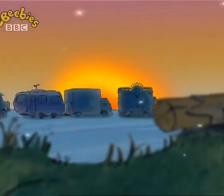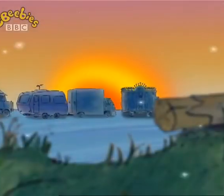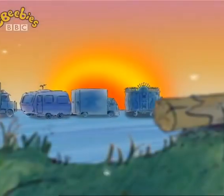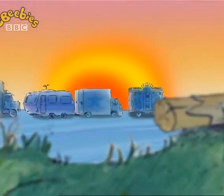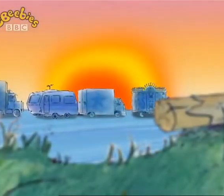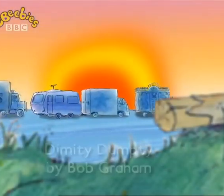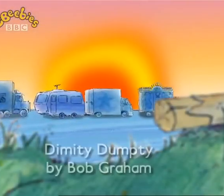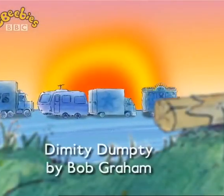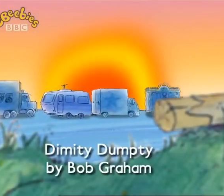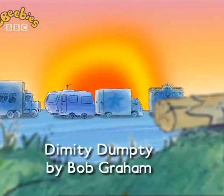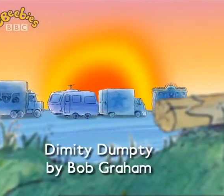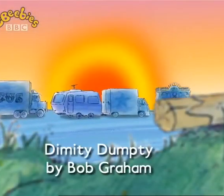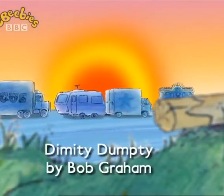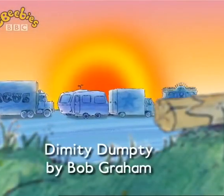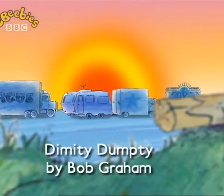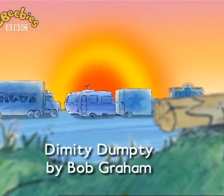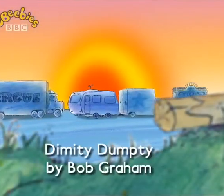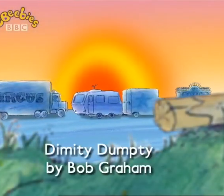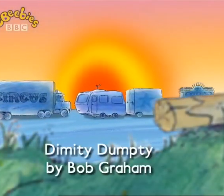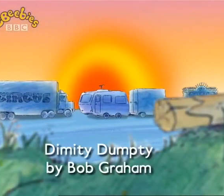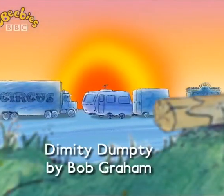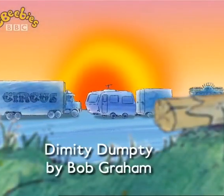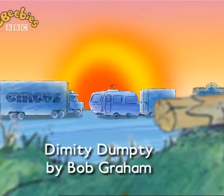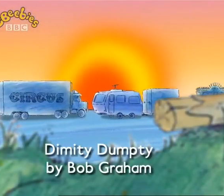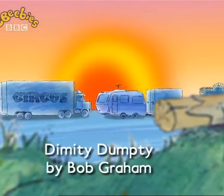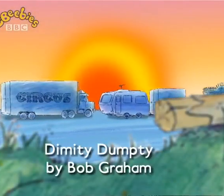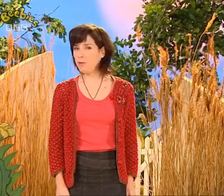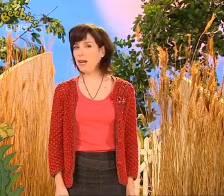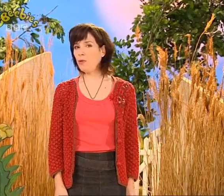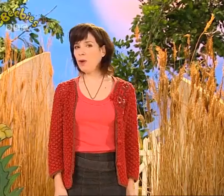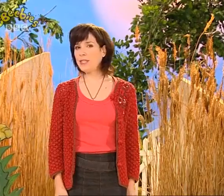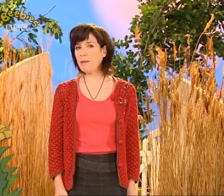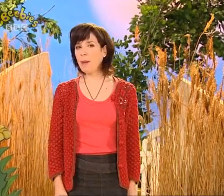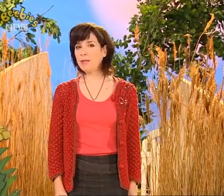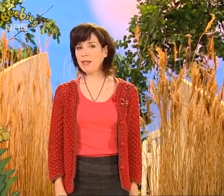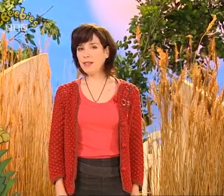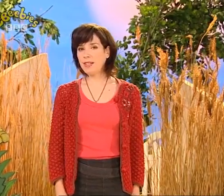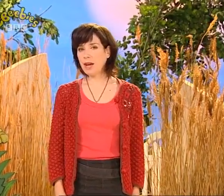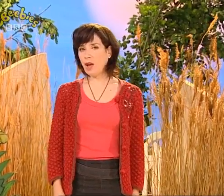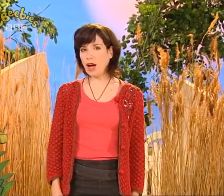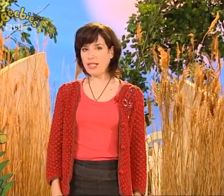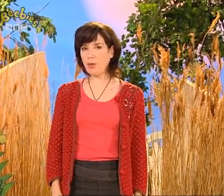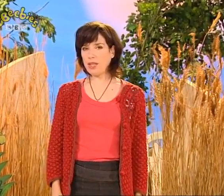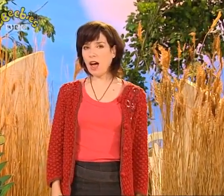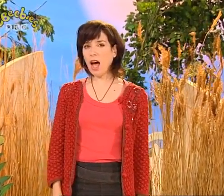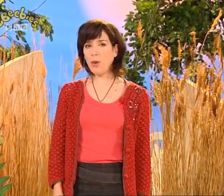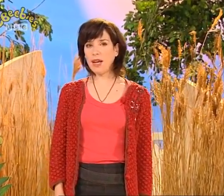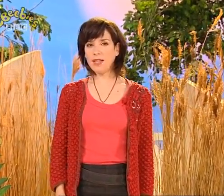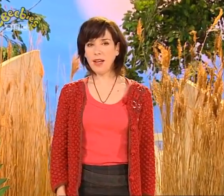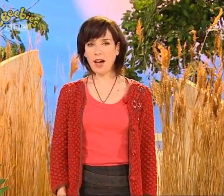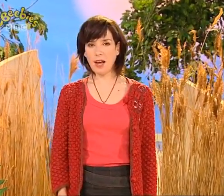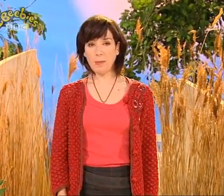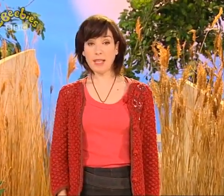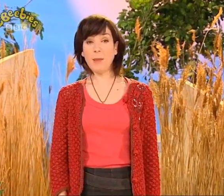The Dumpty family were part of a travelling circus. Along many roads they bumped, down icy winter